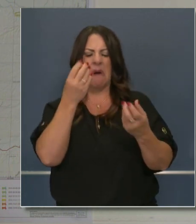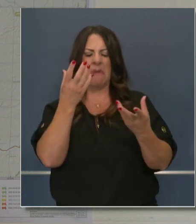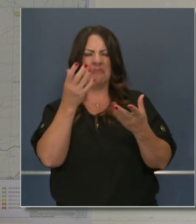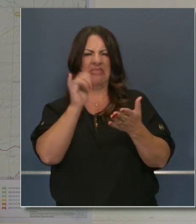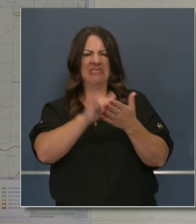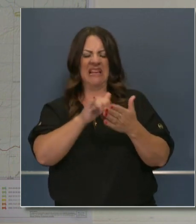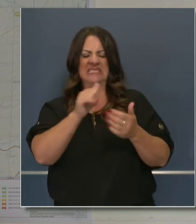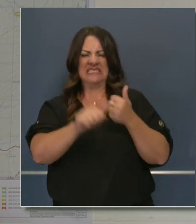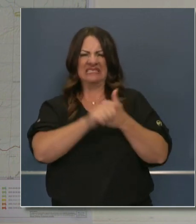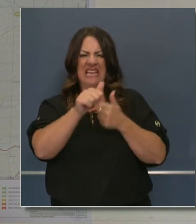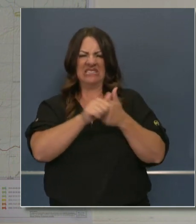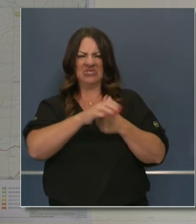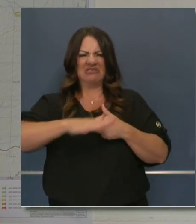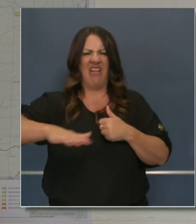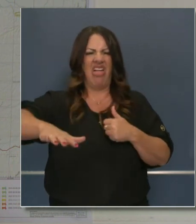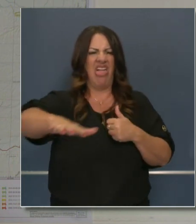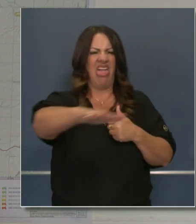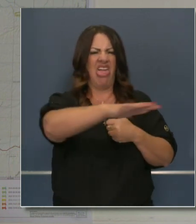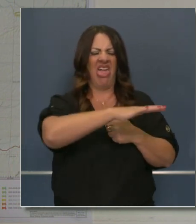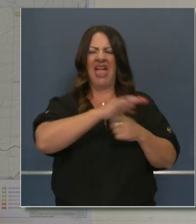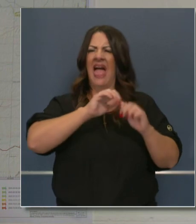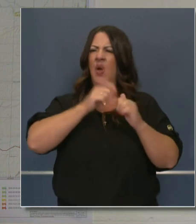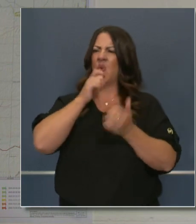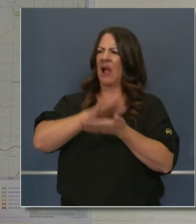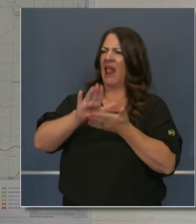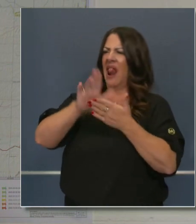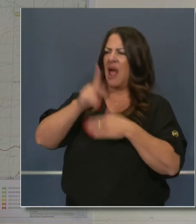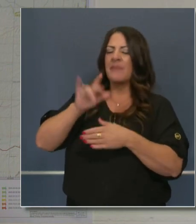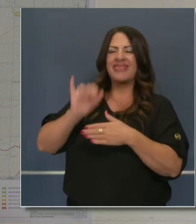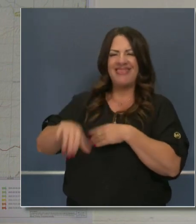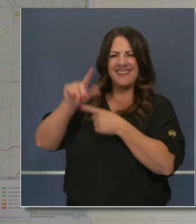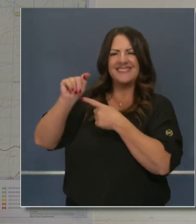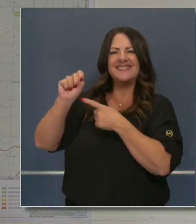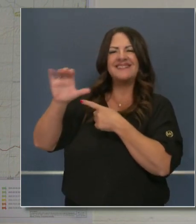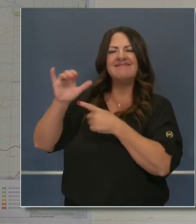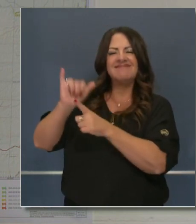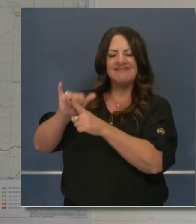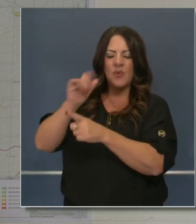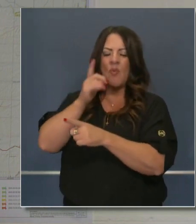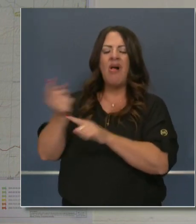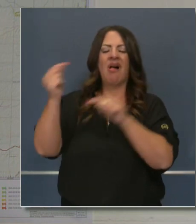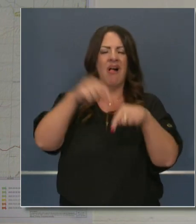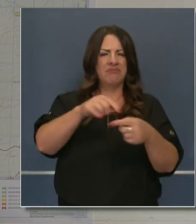the property where losses occurred. And then from that point, we'll work with the county and